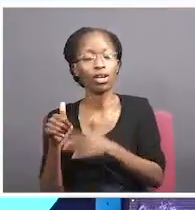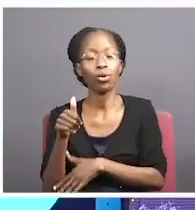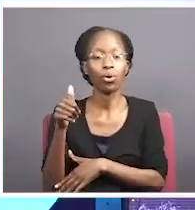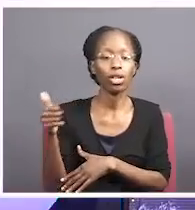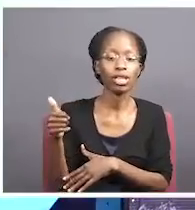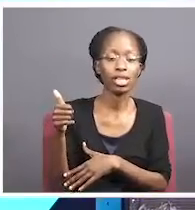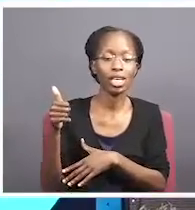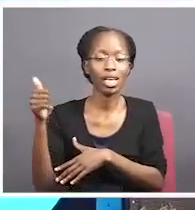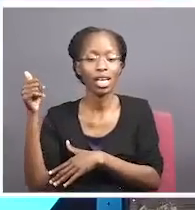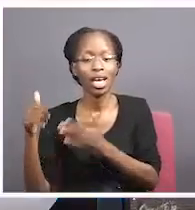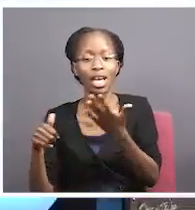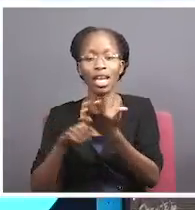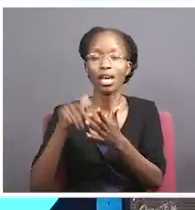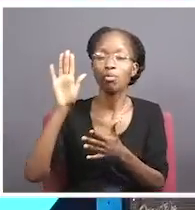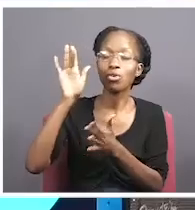name.